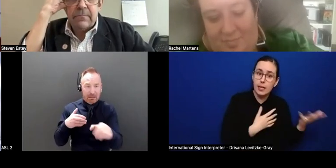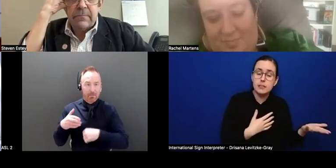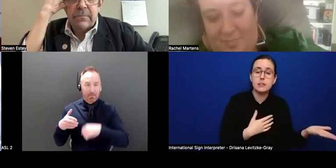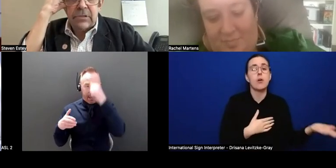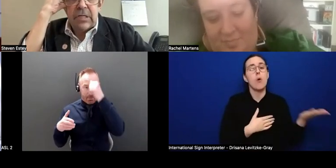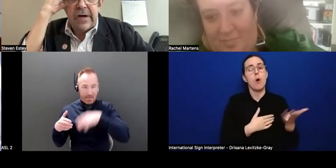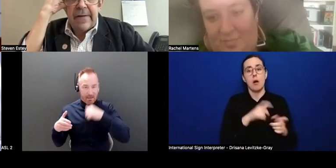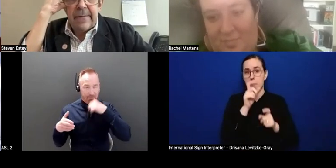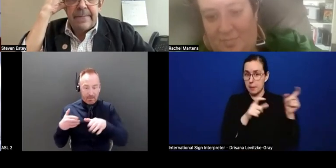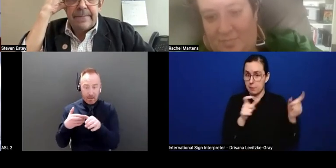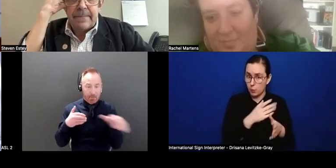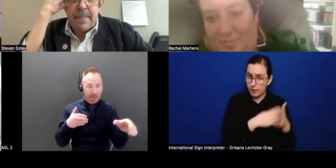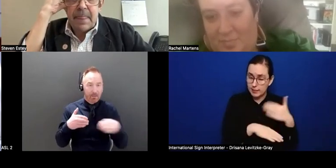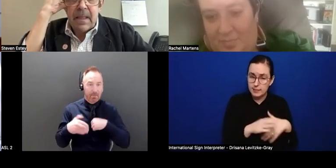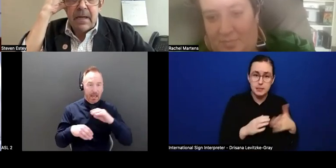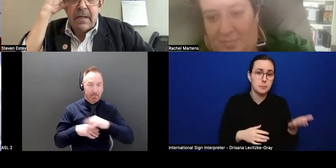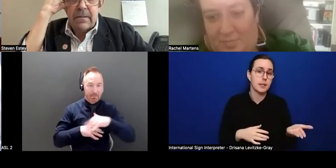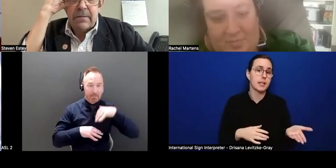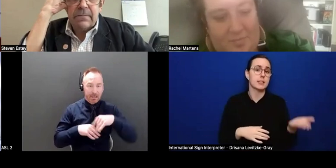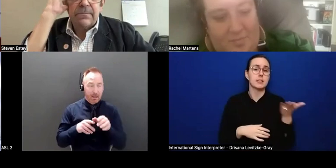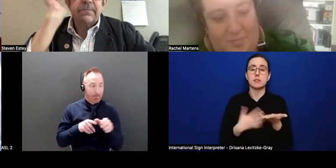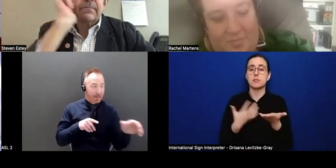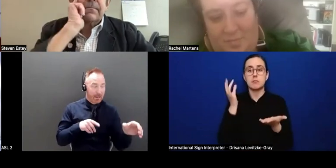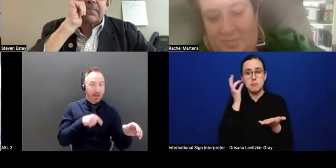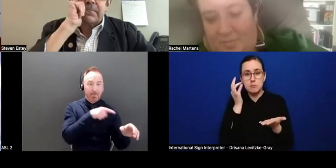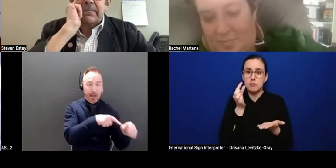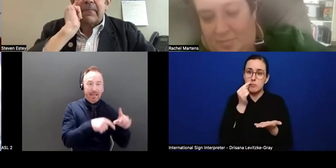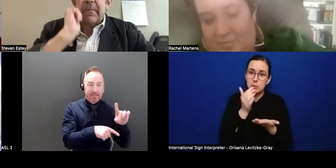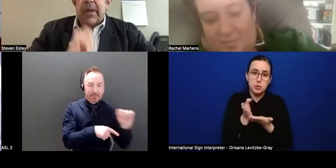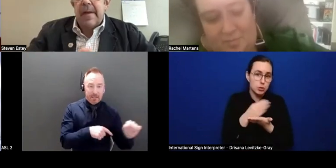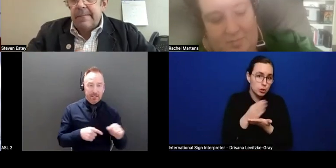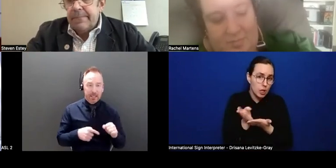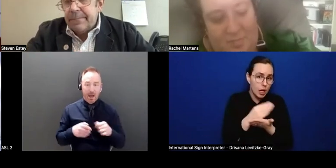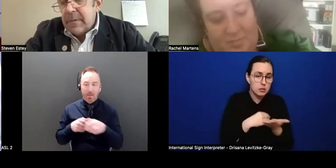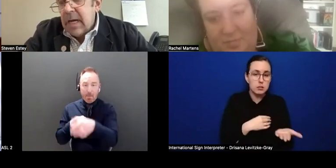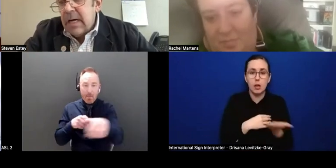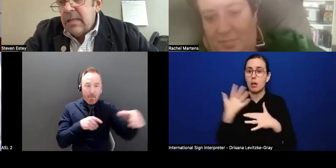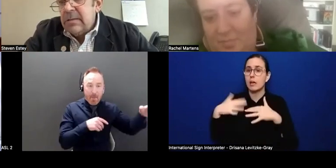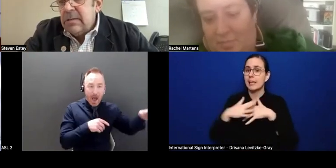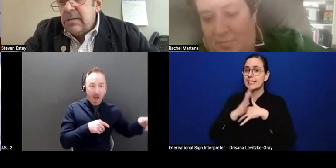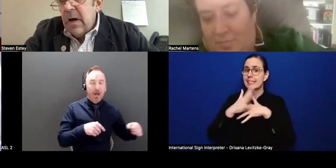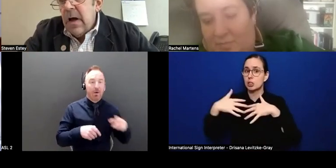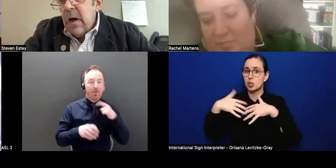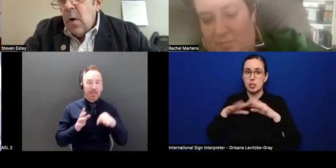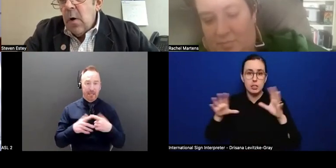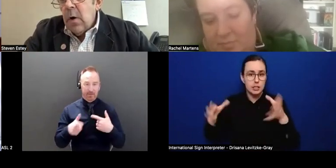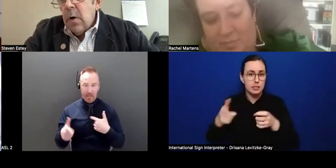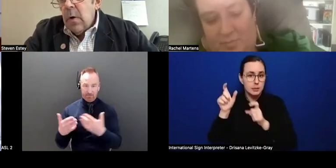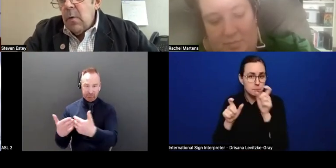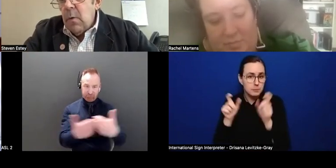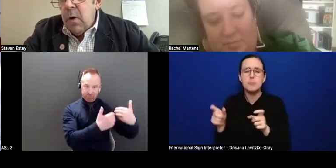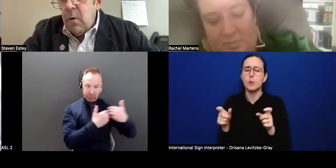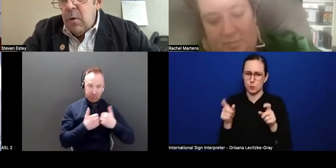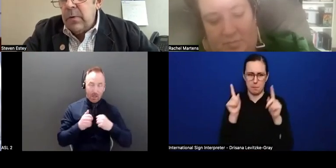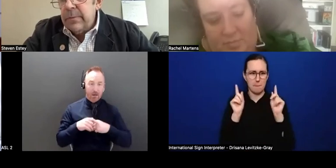identity as well. And all the other intersectional analysis are right now our focus. At the